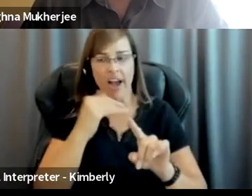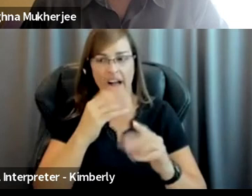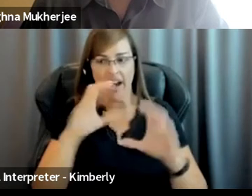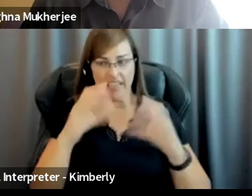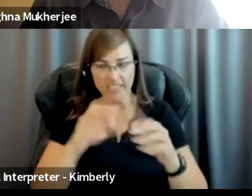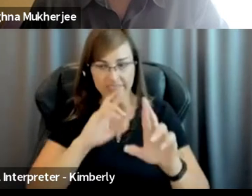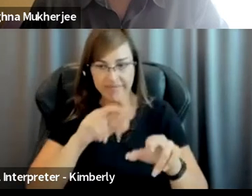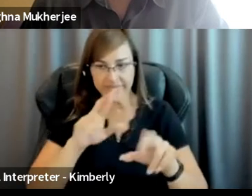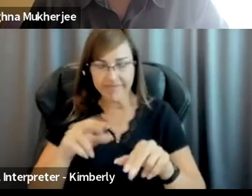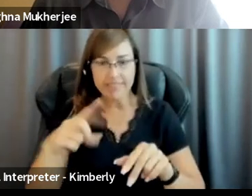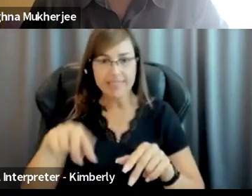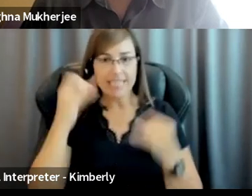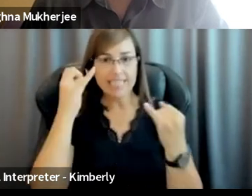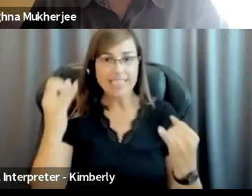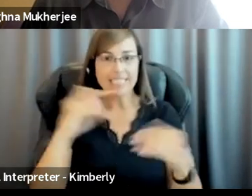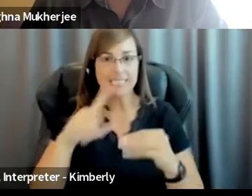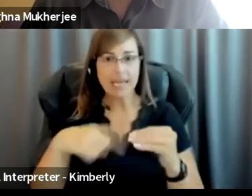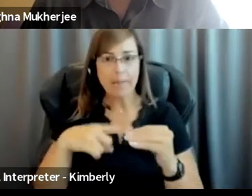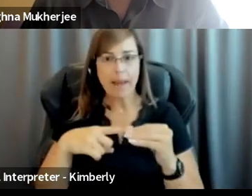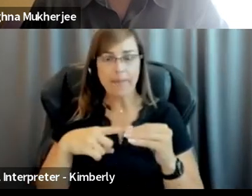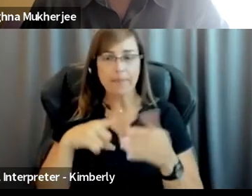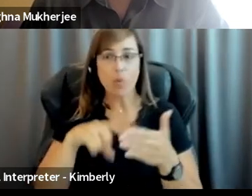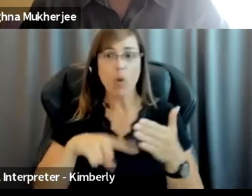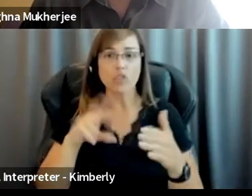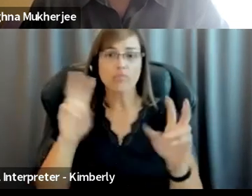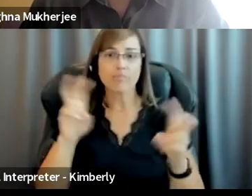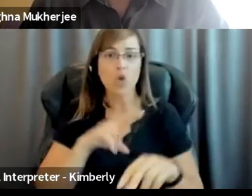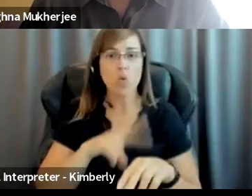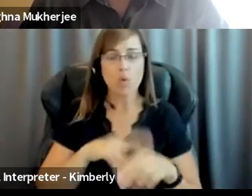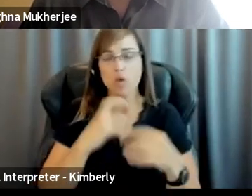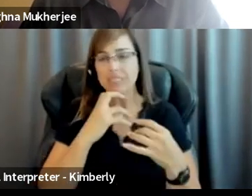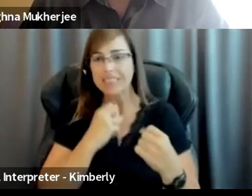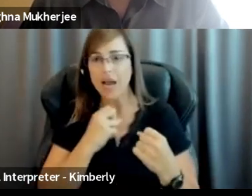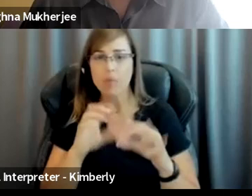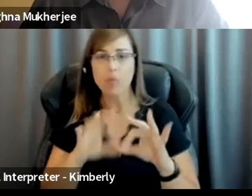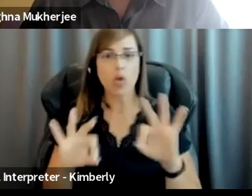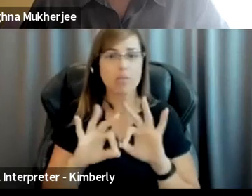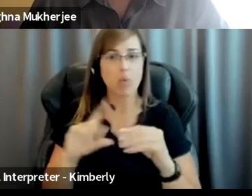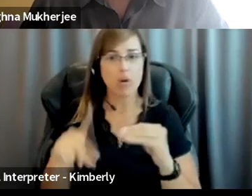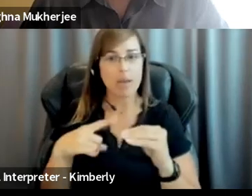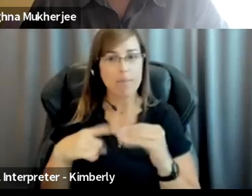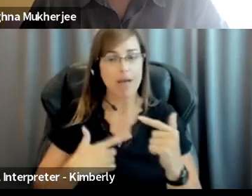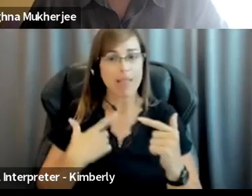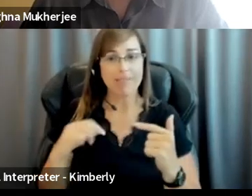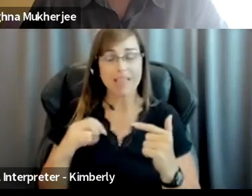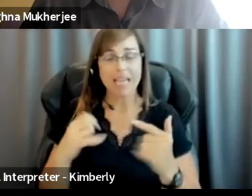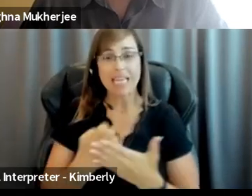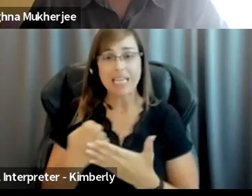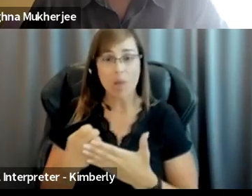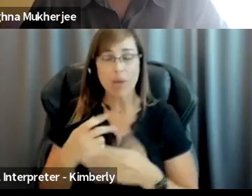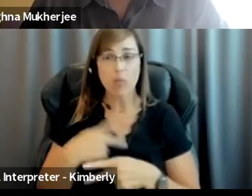responses, these ideas about sort of what is normal and desirable and important about life, like economic